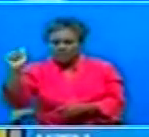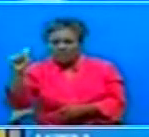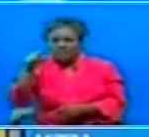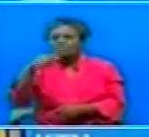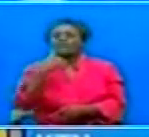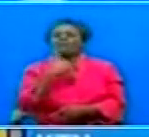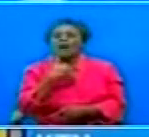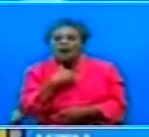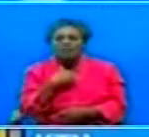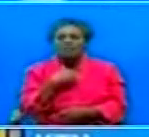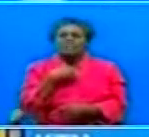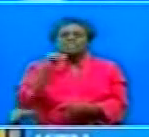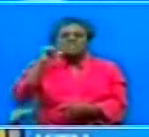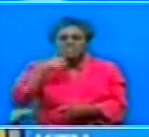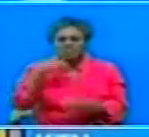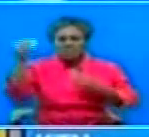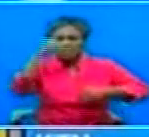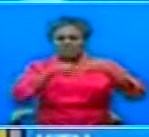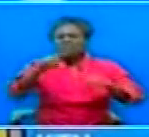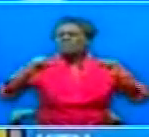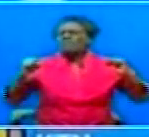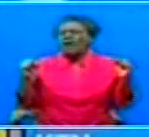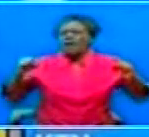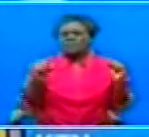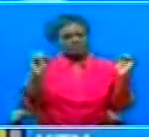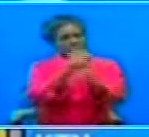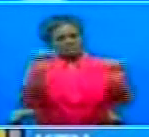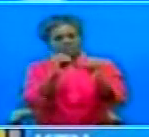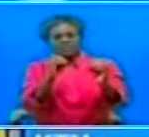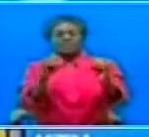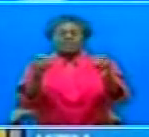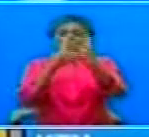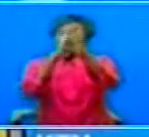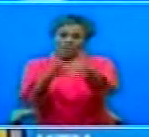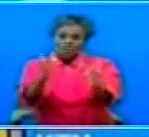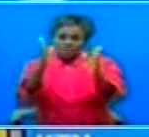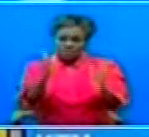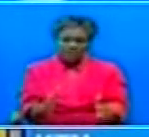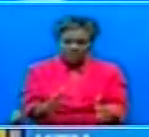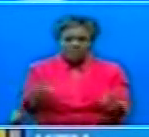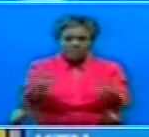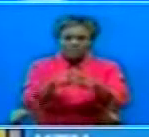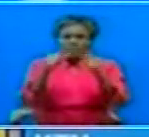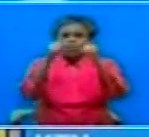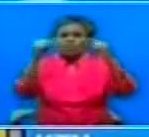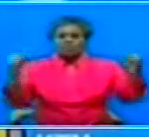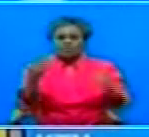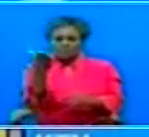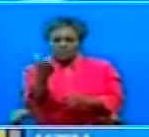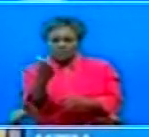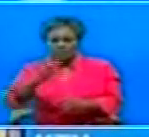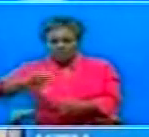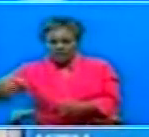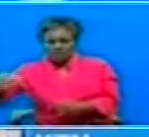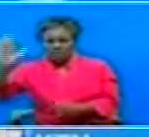at the prospects of fresh elections are not a happy lot. And as Rita Tinina reports, even opposing comms in the